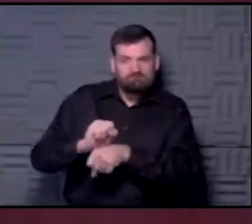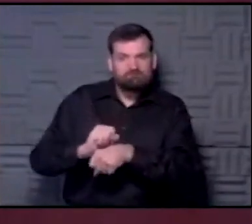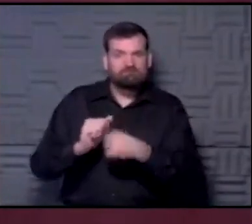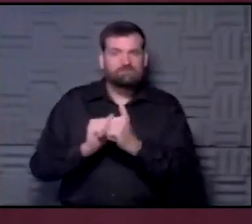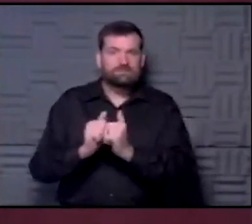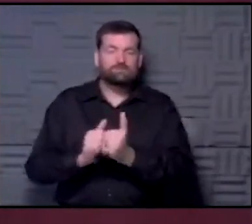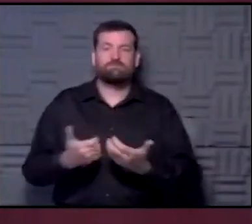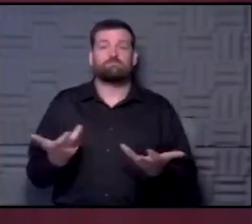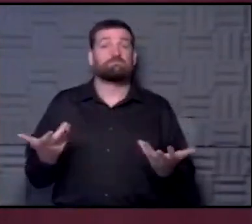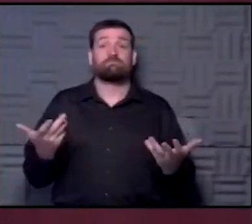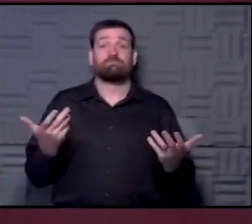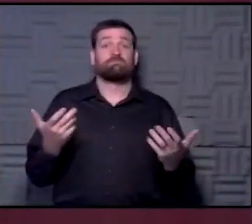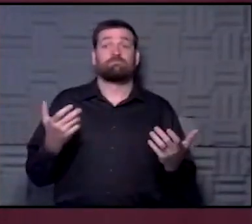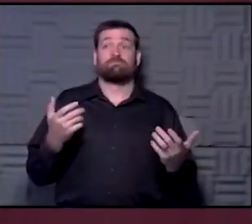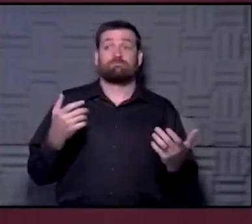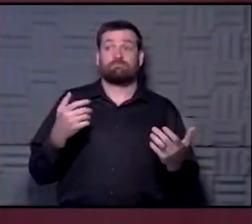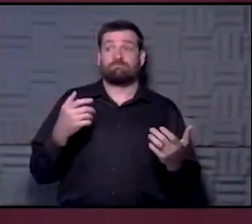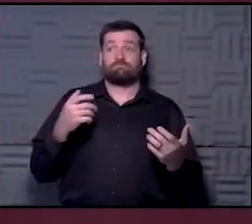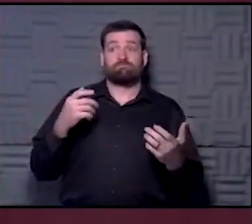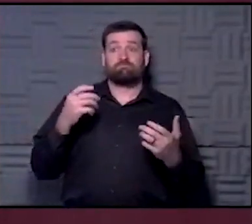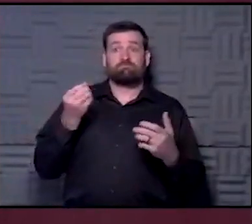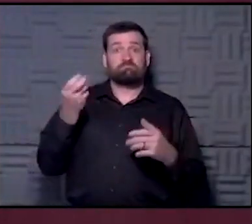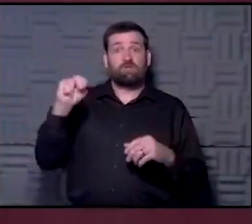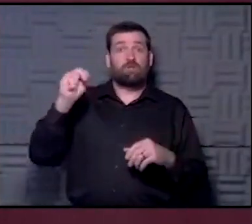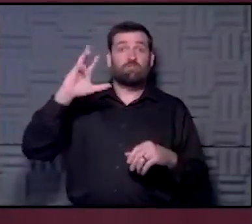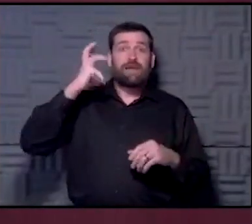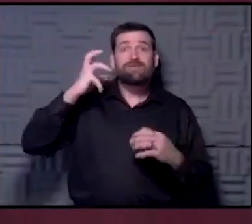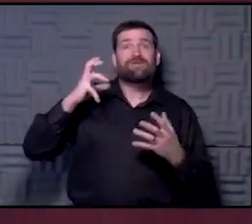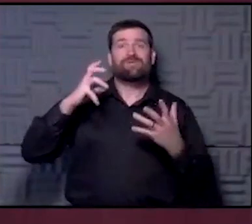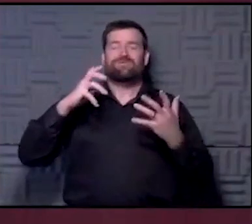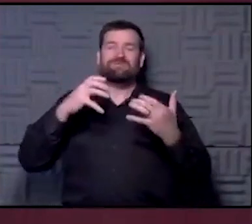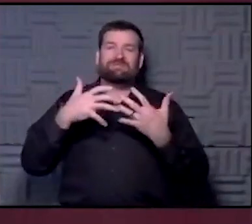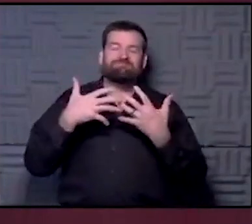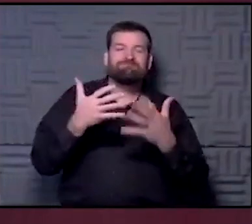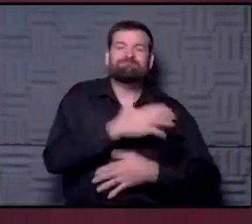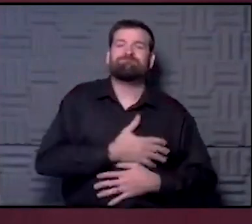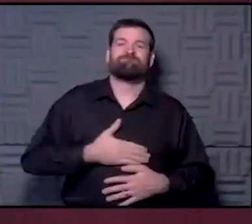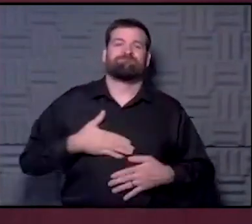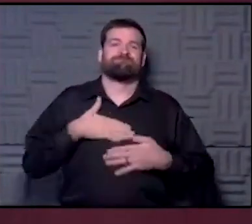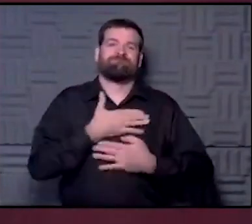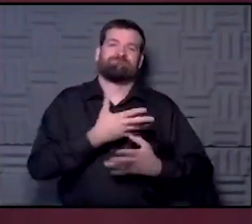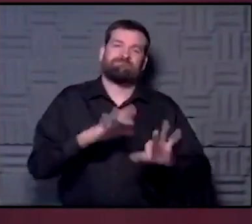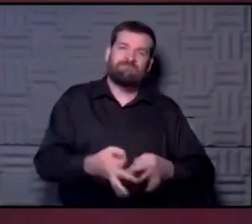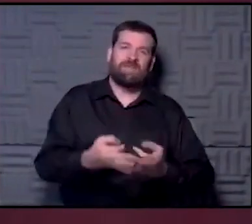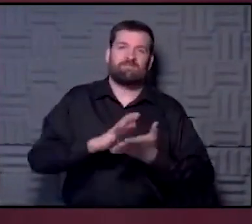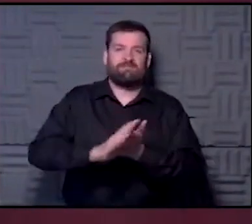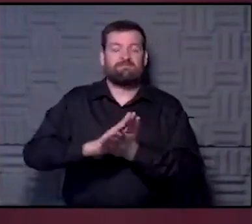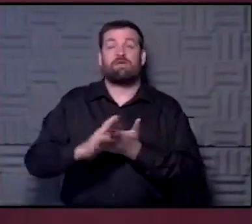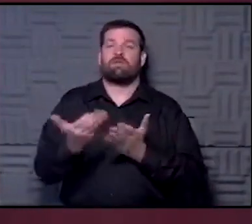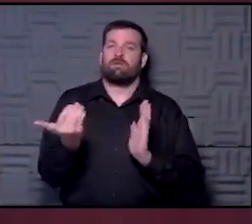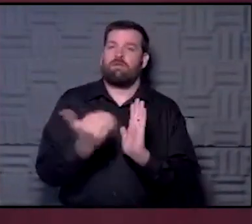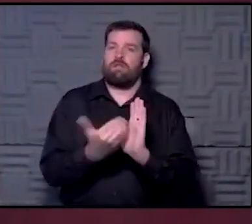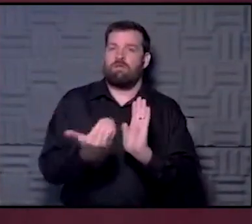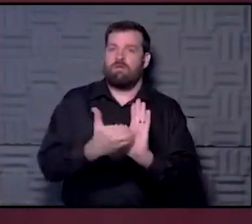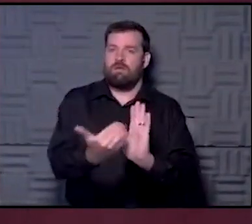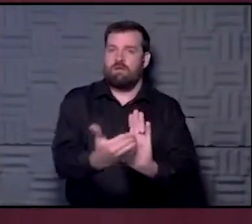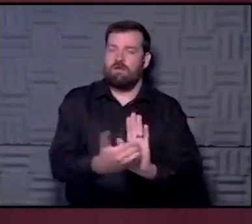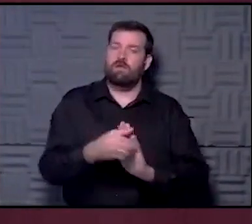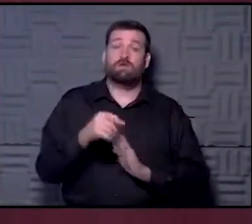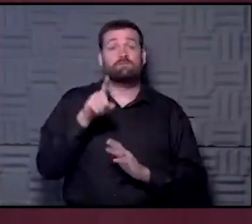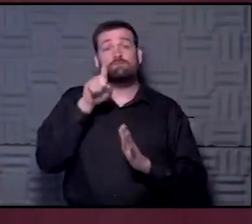even turn on the radio and just make it a party. Make it enjoyable, and repetition is really key.